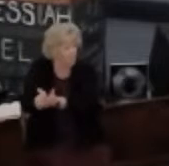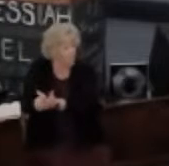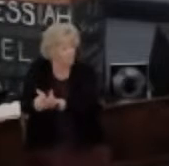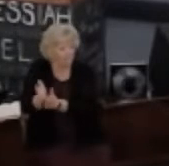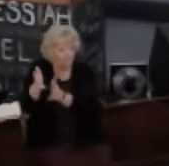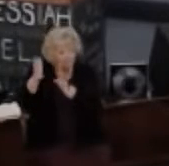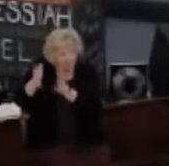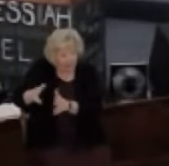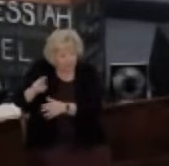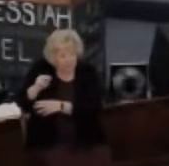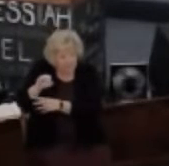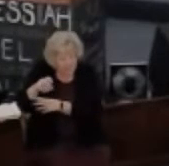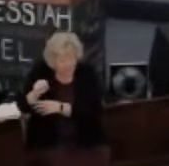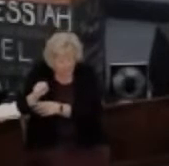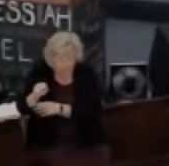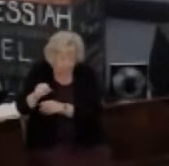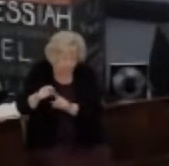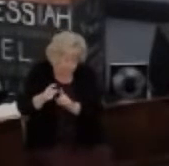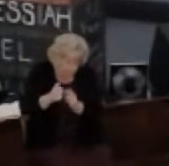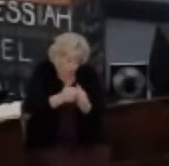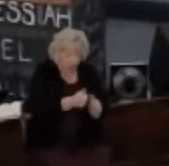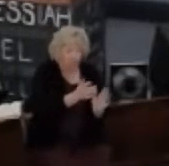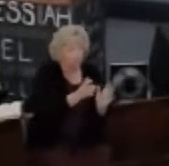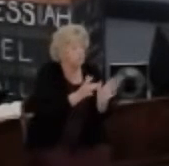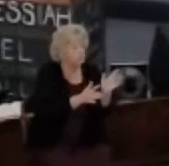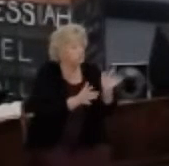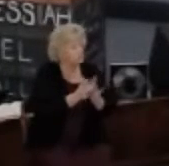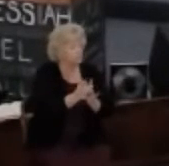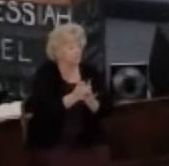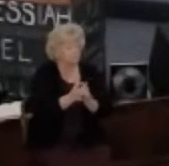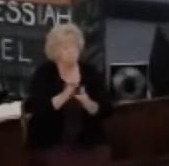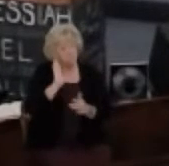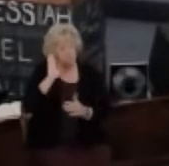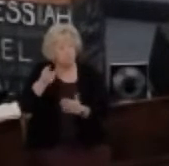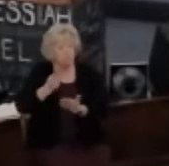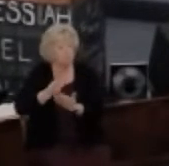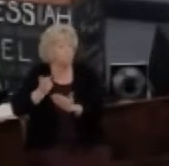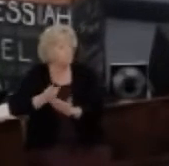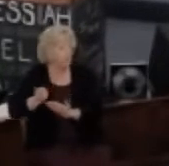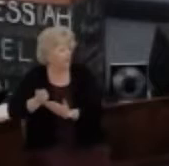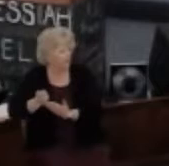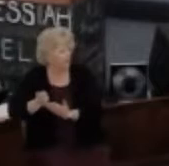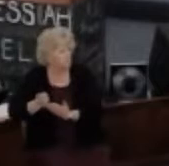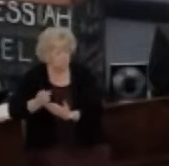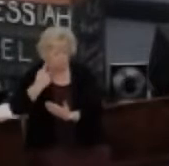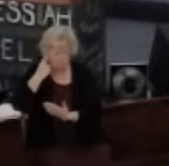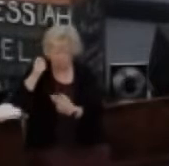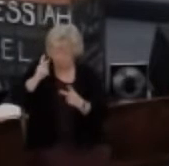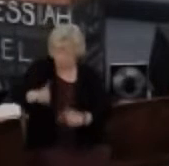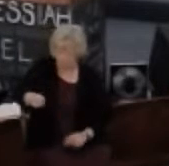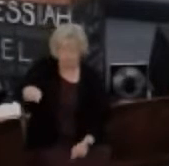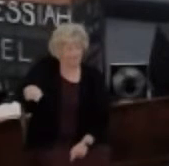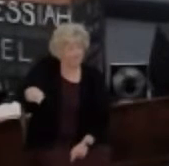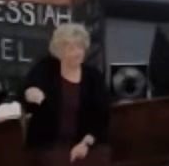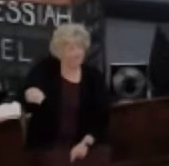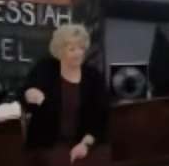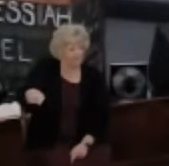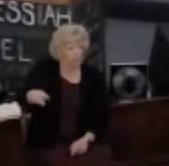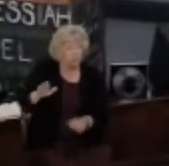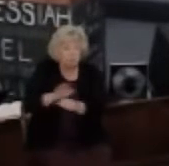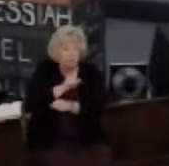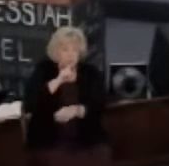Yes, there were failures yet to come in Peter's life. Total commitment doesn't mean